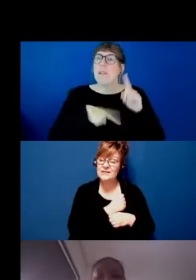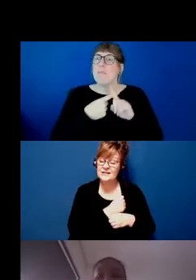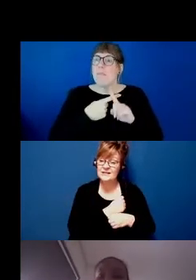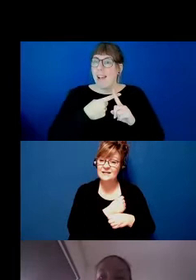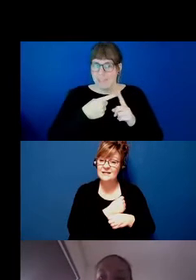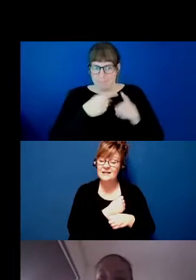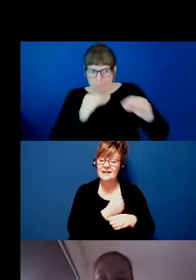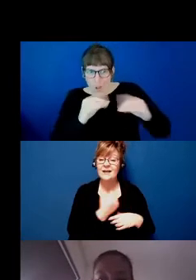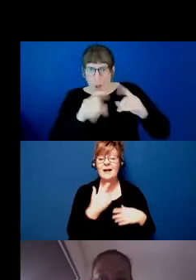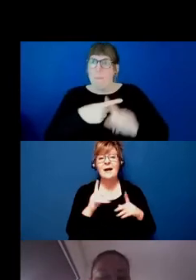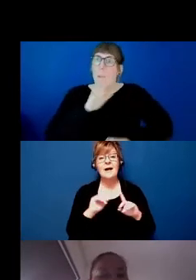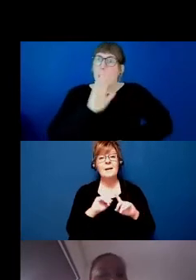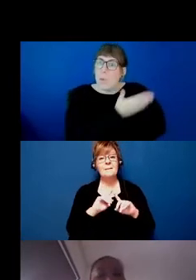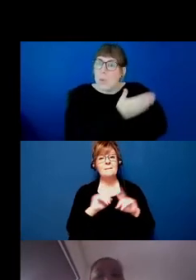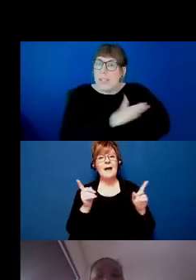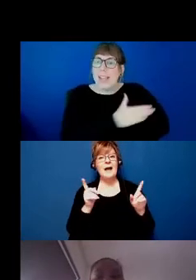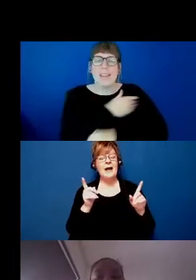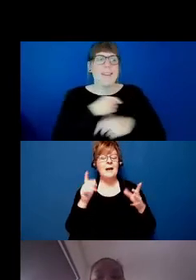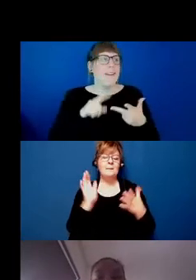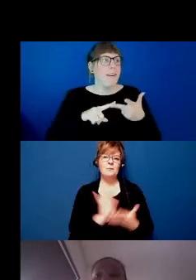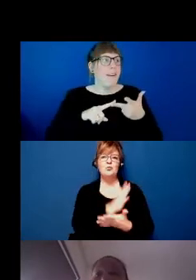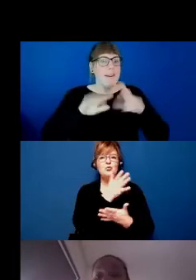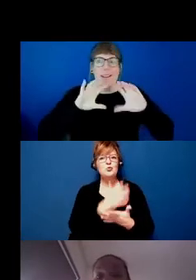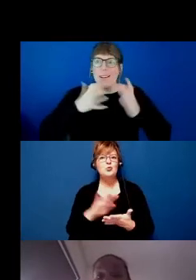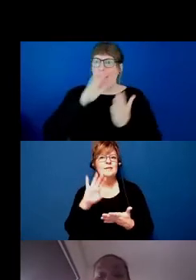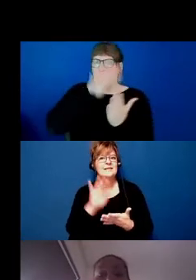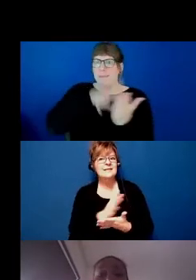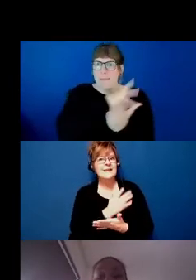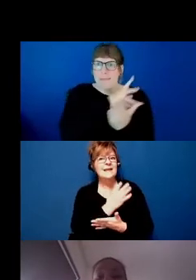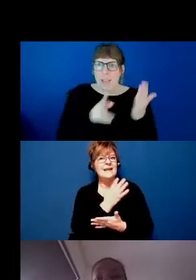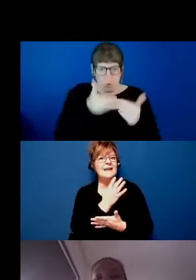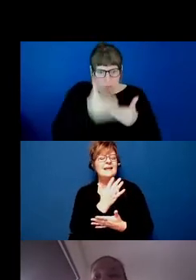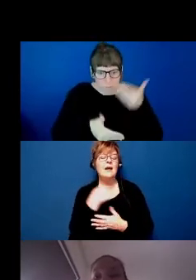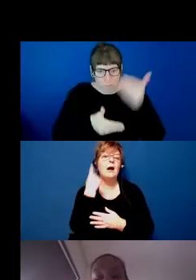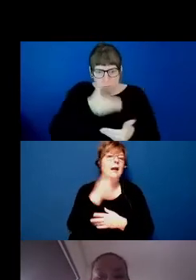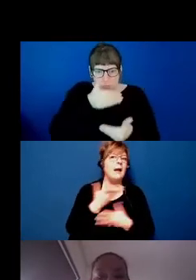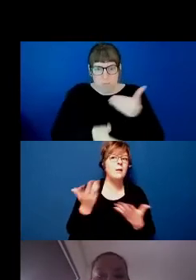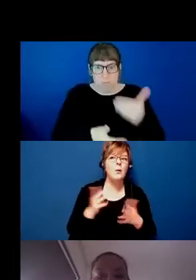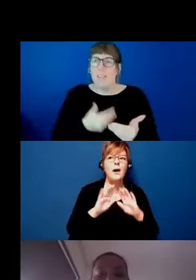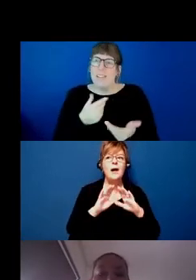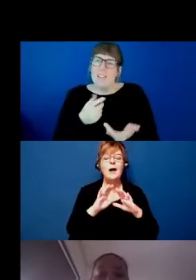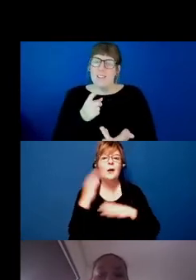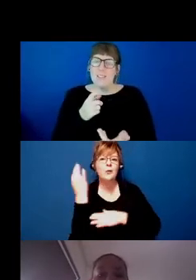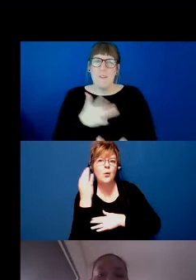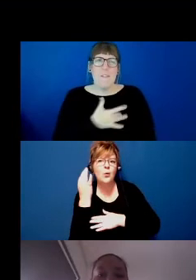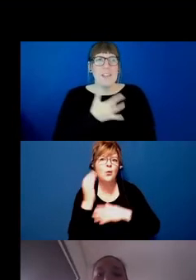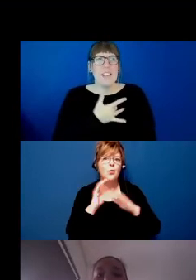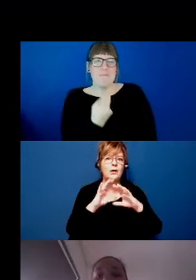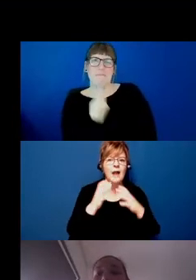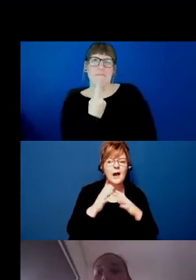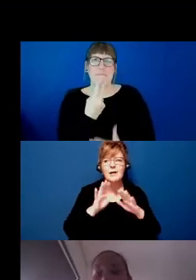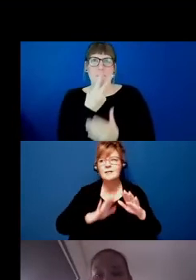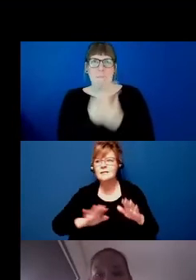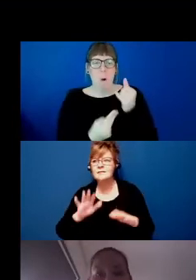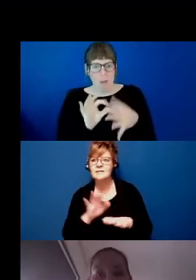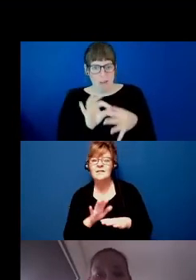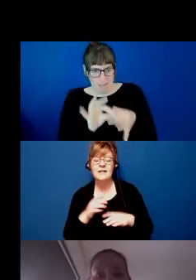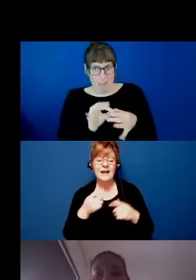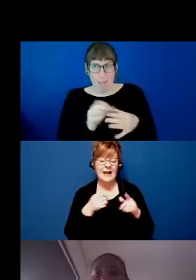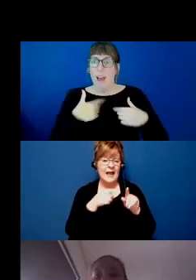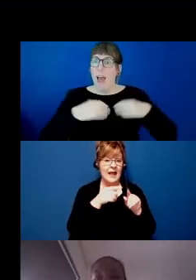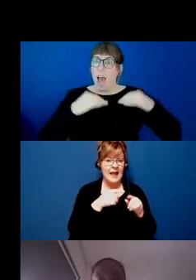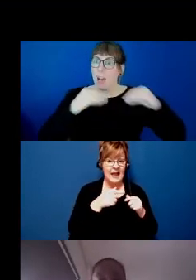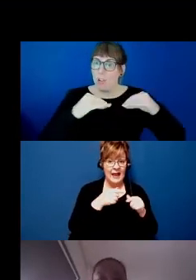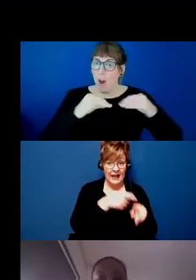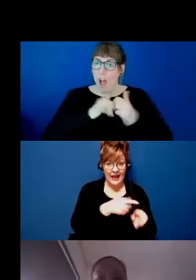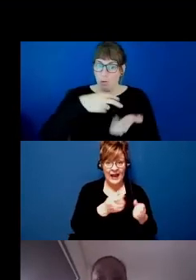time, to a class structure. So we really sort of, her and I both, I like to think of it as I taught her how to dance, but